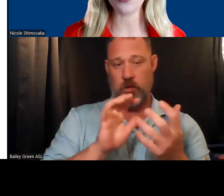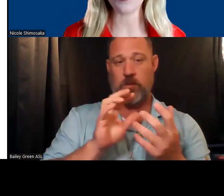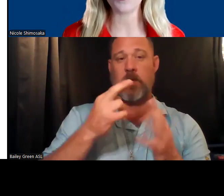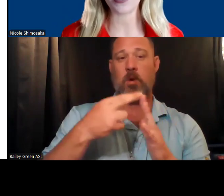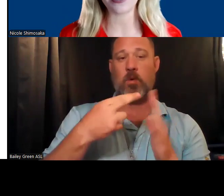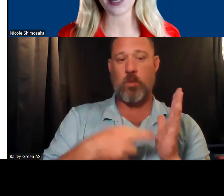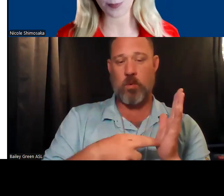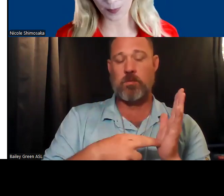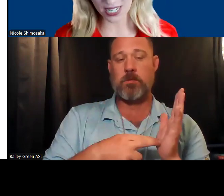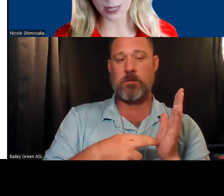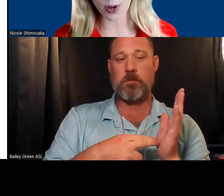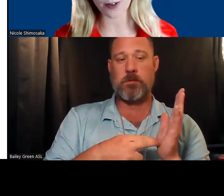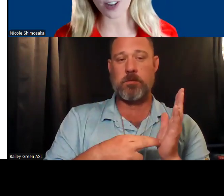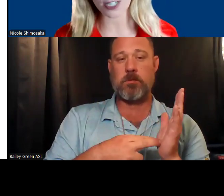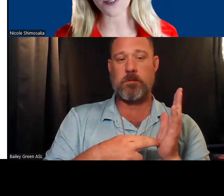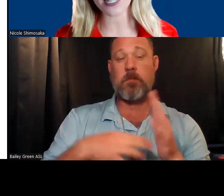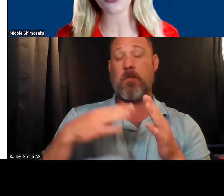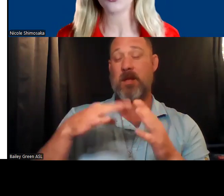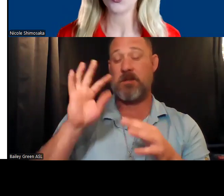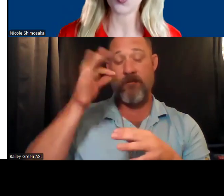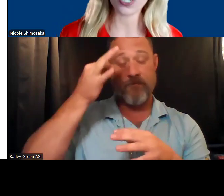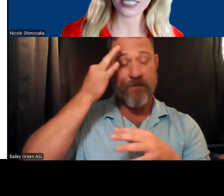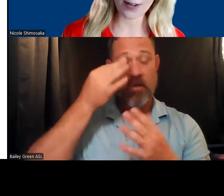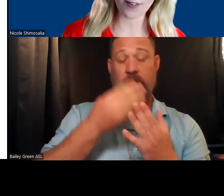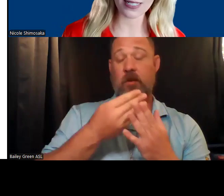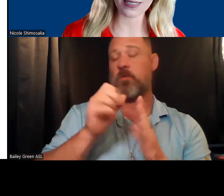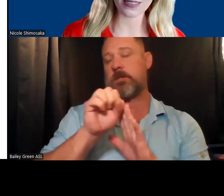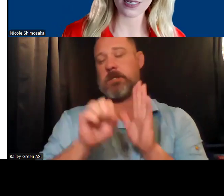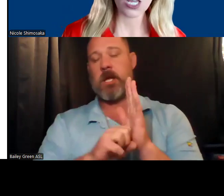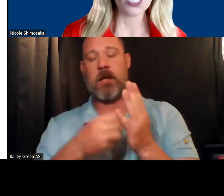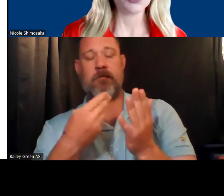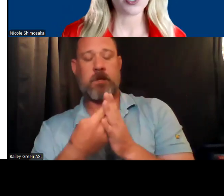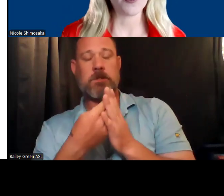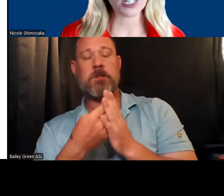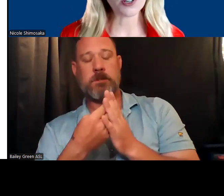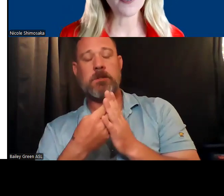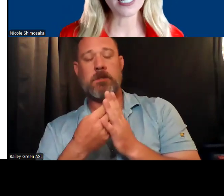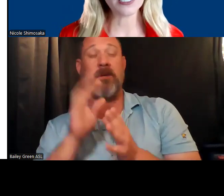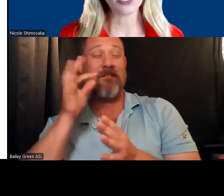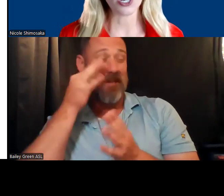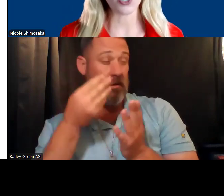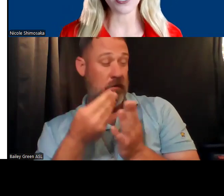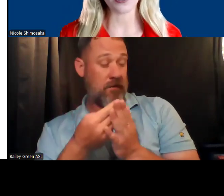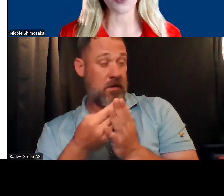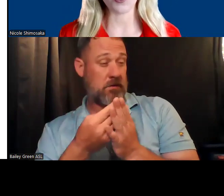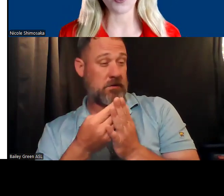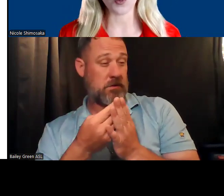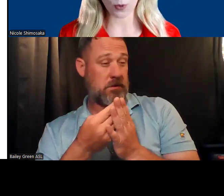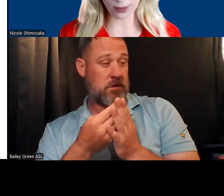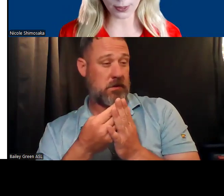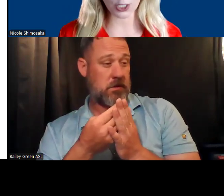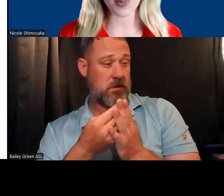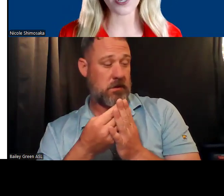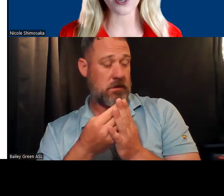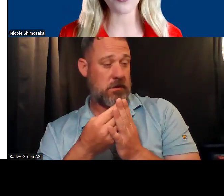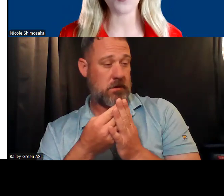rules based upon federal funds or state funds. So our federal funds are weighted